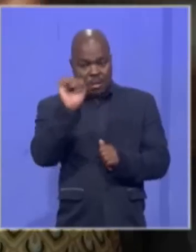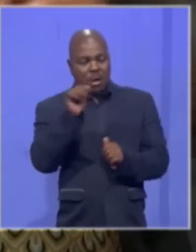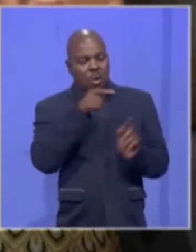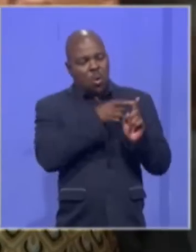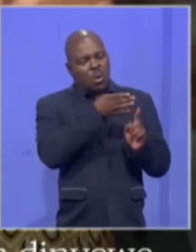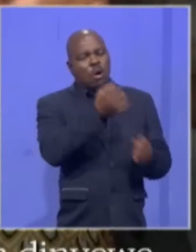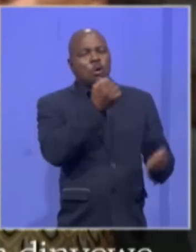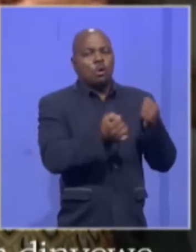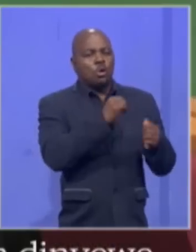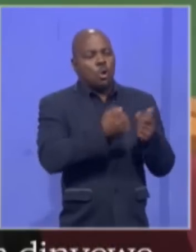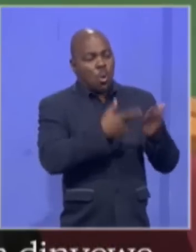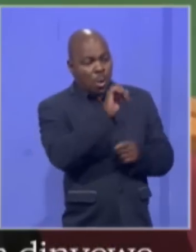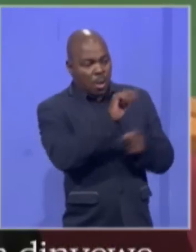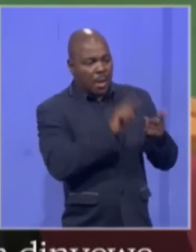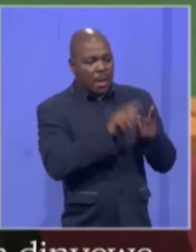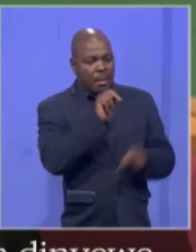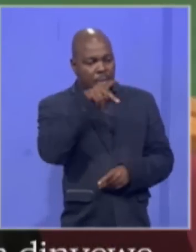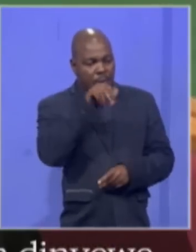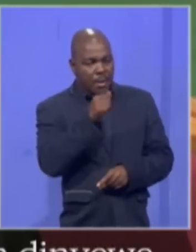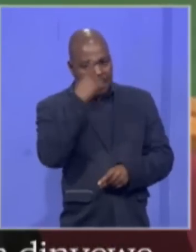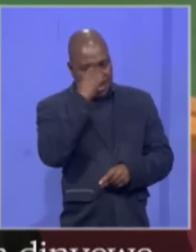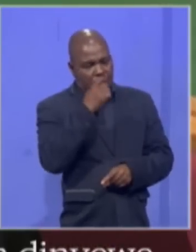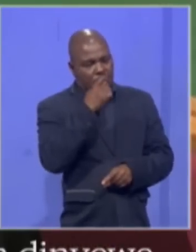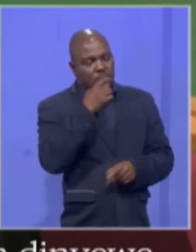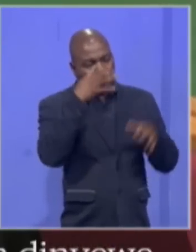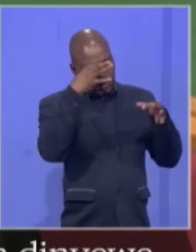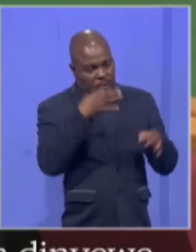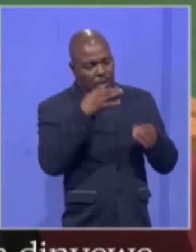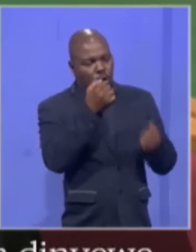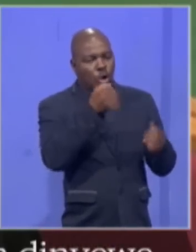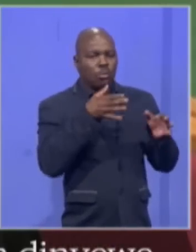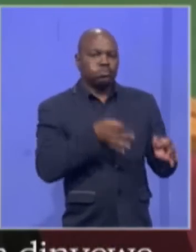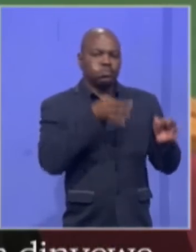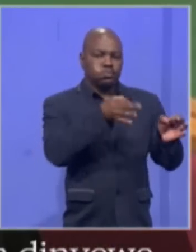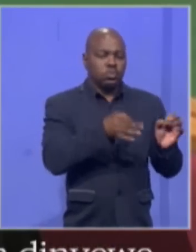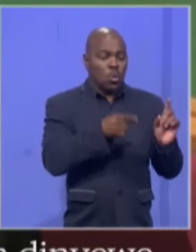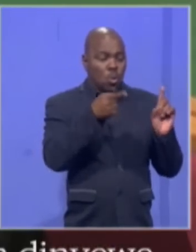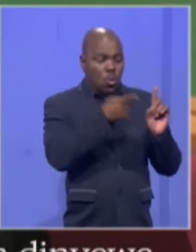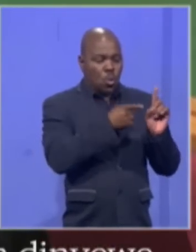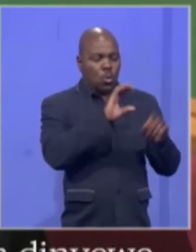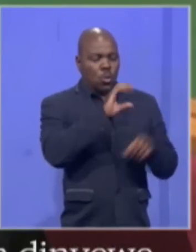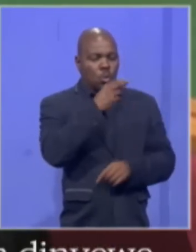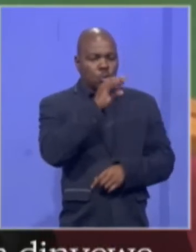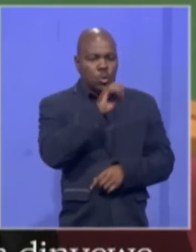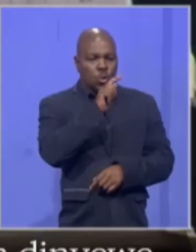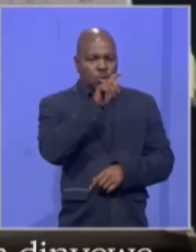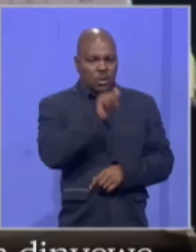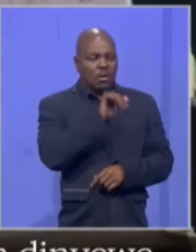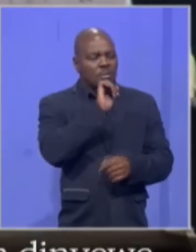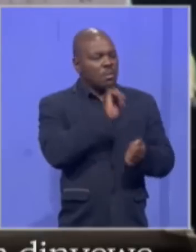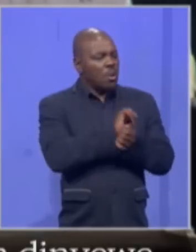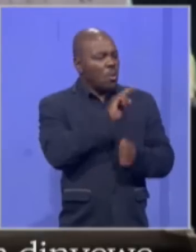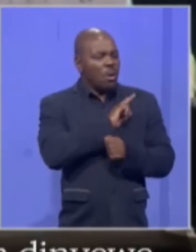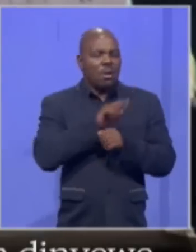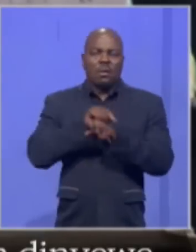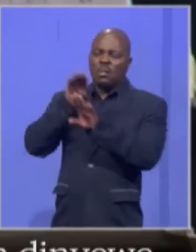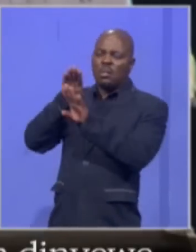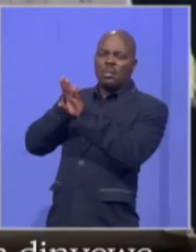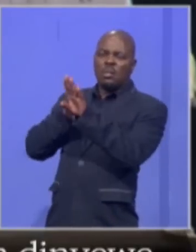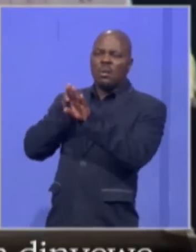a hae le botjhutjhisi ba dumellaneng hore nyewe e busetswe morao. Tjholota o sheba le diqoso nyeweng ya ho tloswa marulelo a asbestos